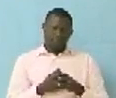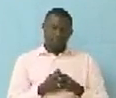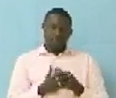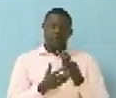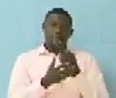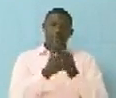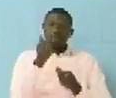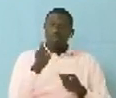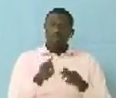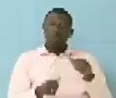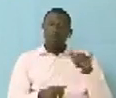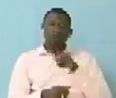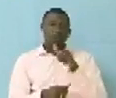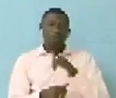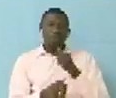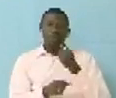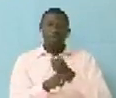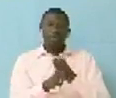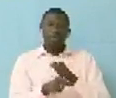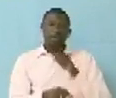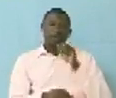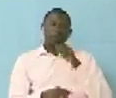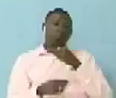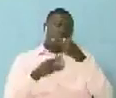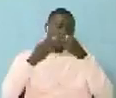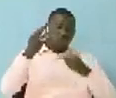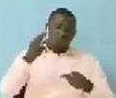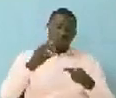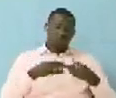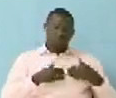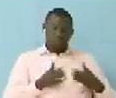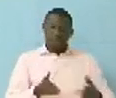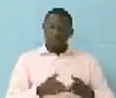Both of which render those confessions unlawful. And